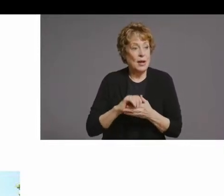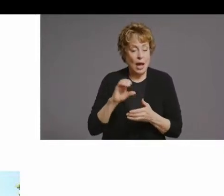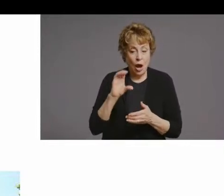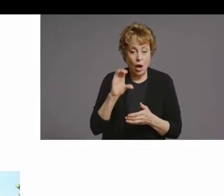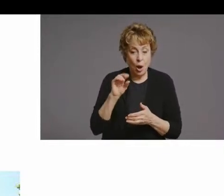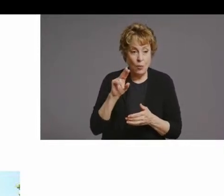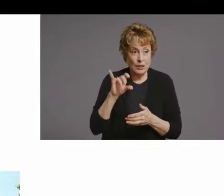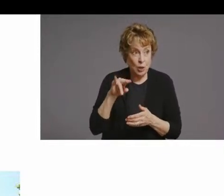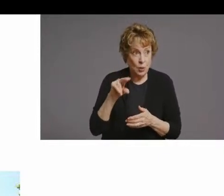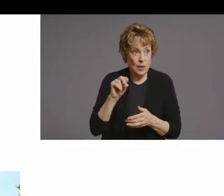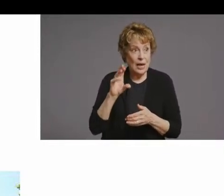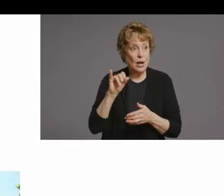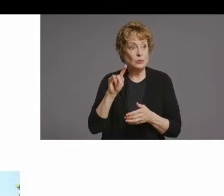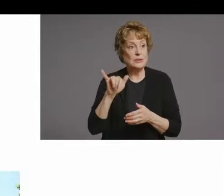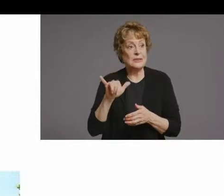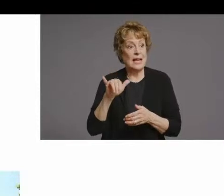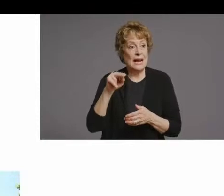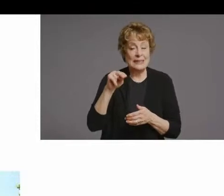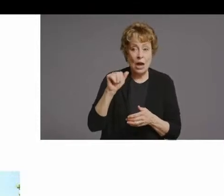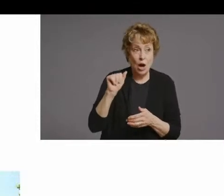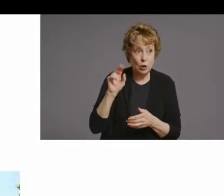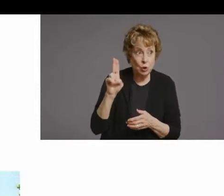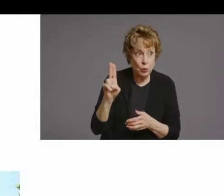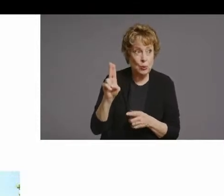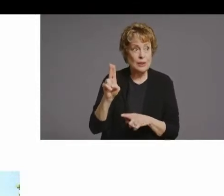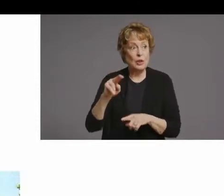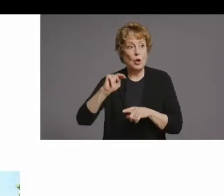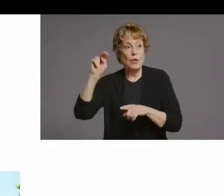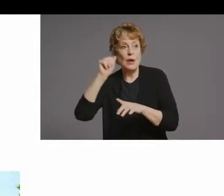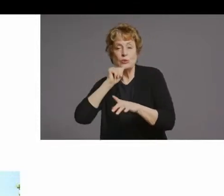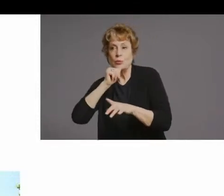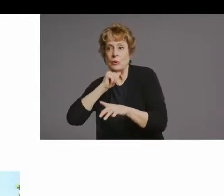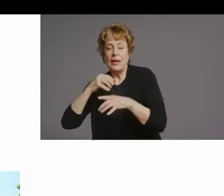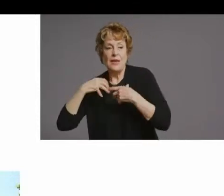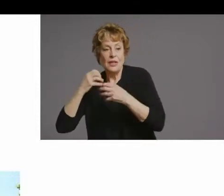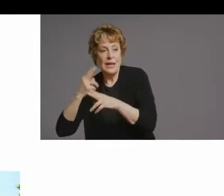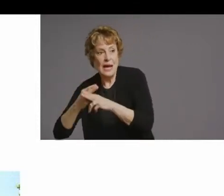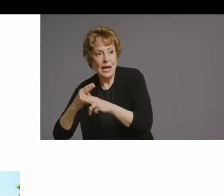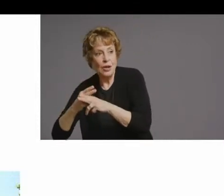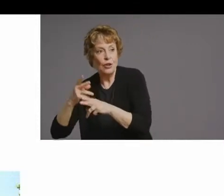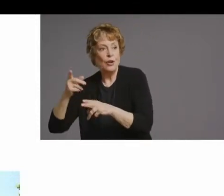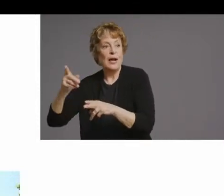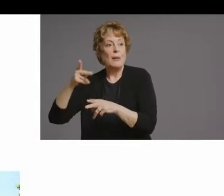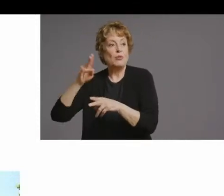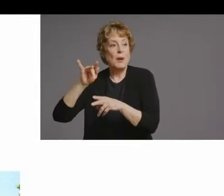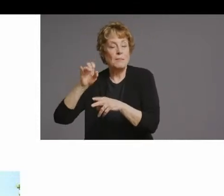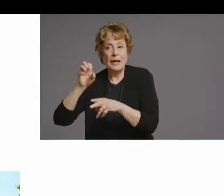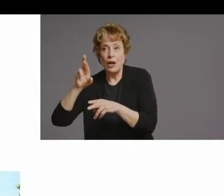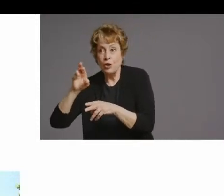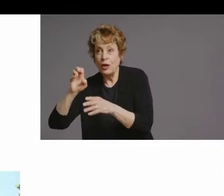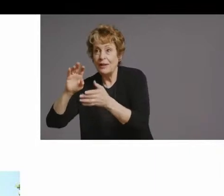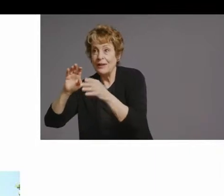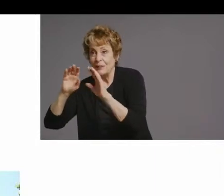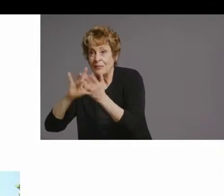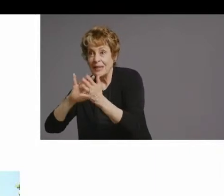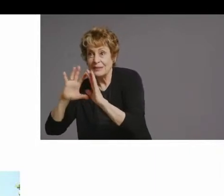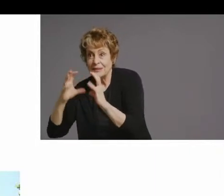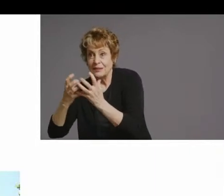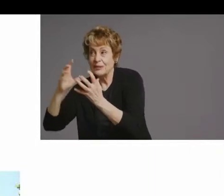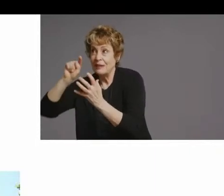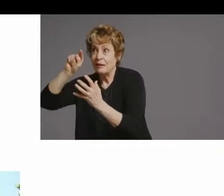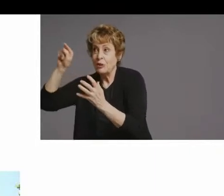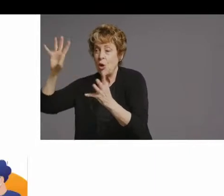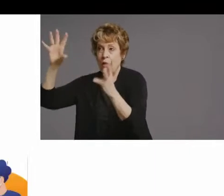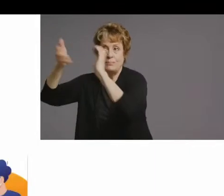Healthcare, Premier Medical Group, and some other state partners, and we're very excited about expanding into the northern part of